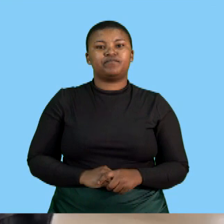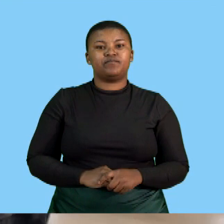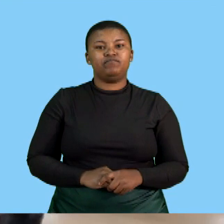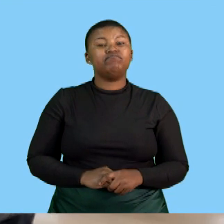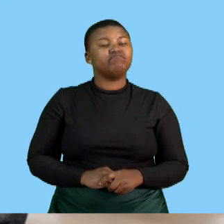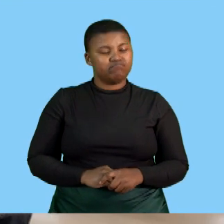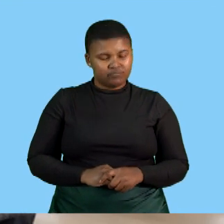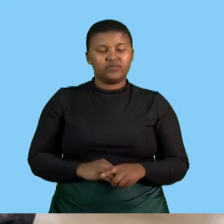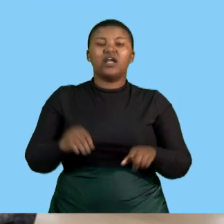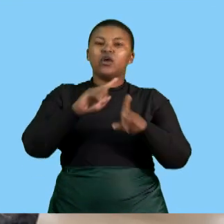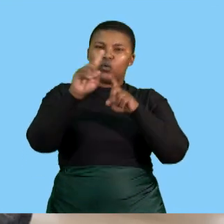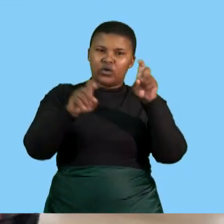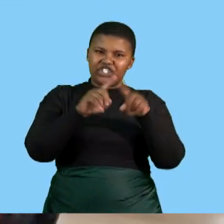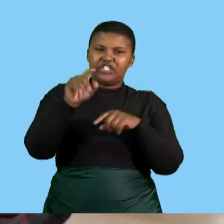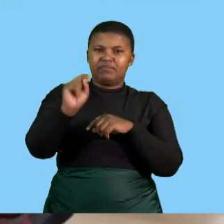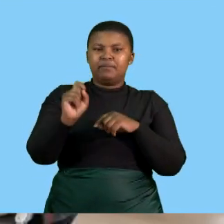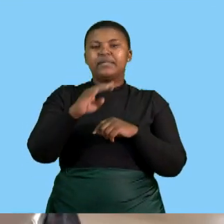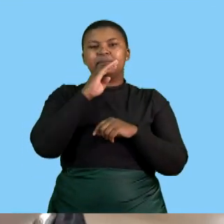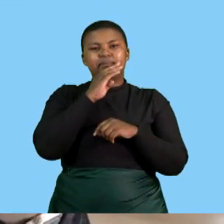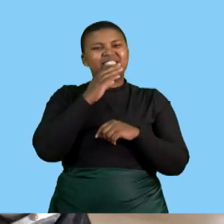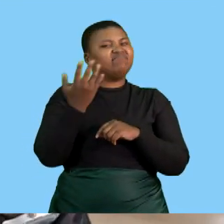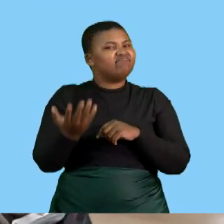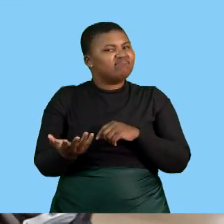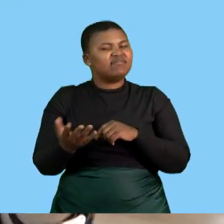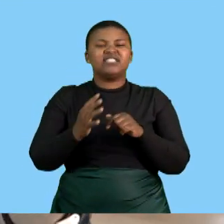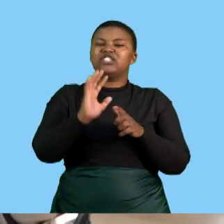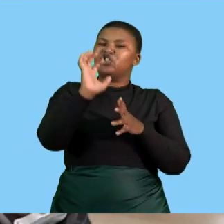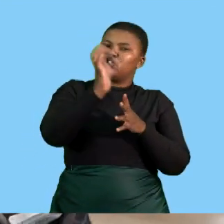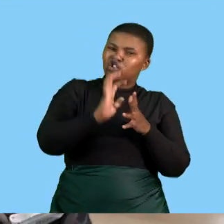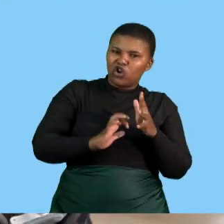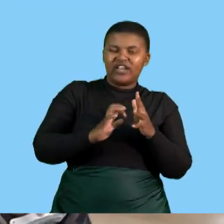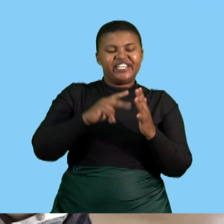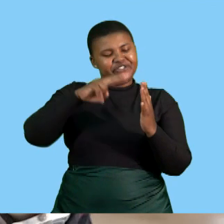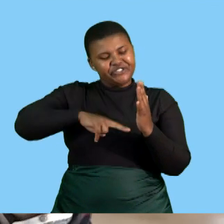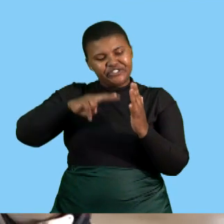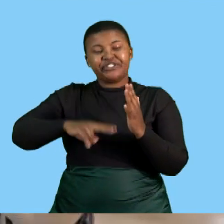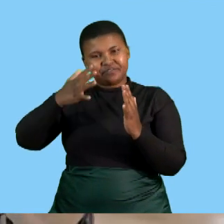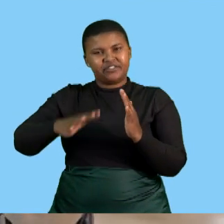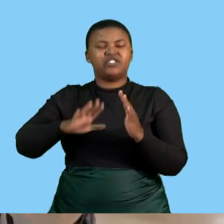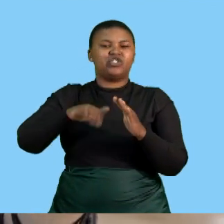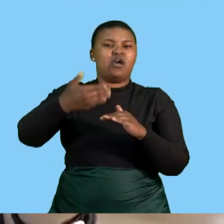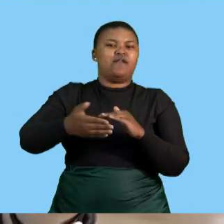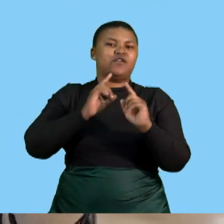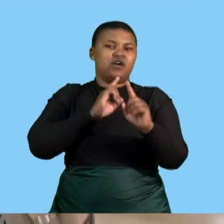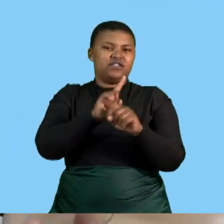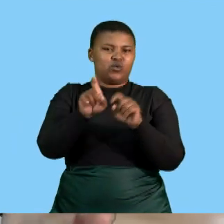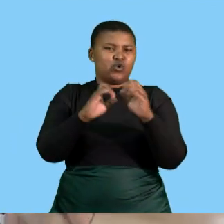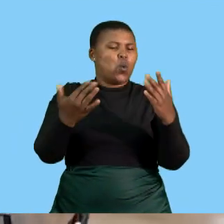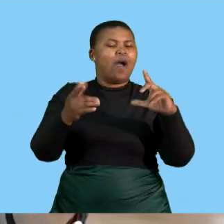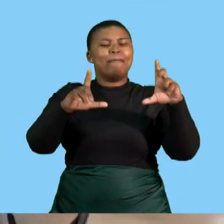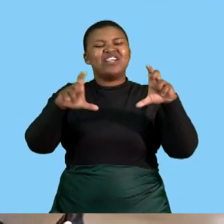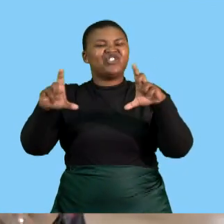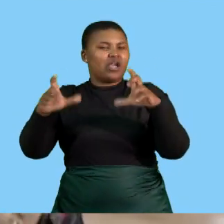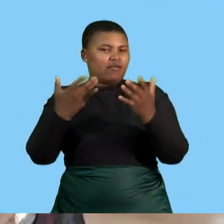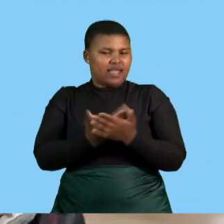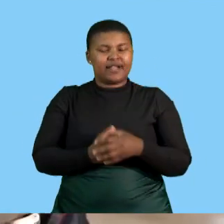course, application questions, meaning it uses a scenario or a case study or a picture to ask the question. So